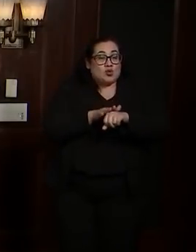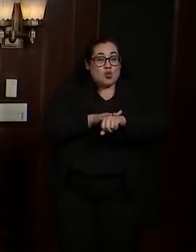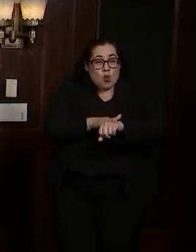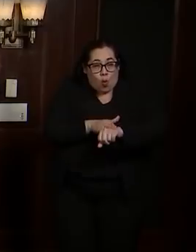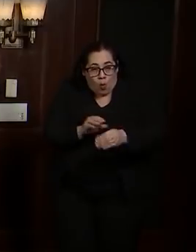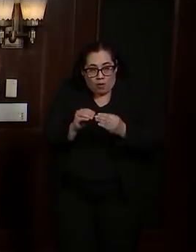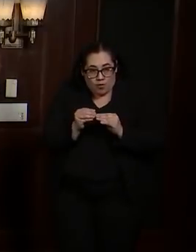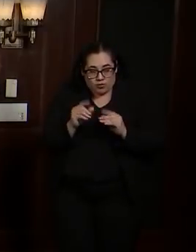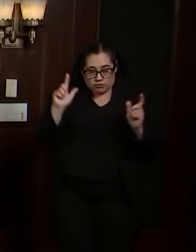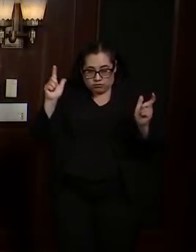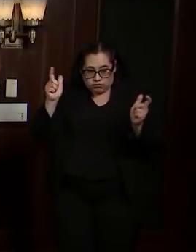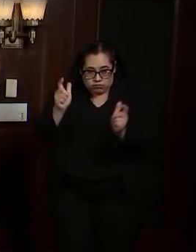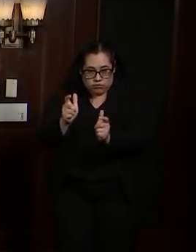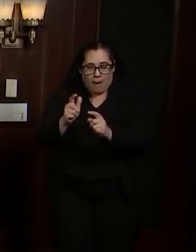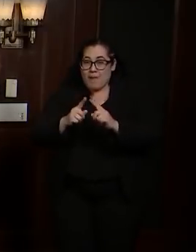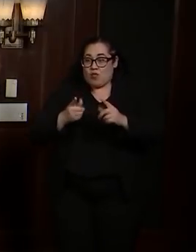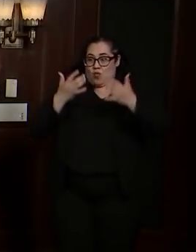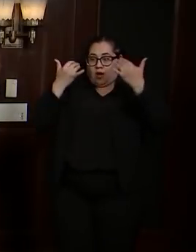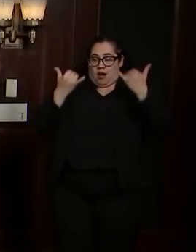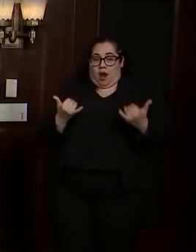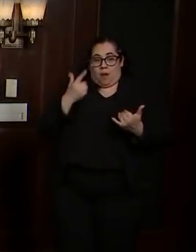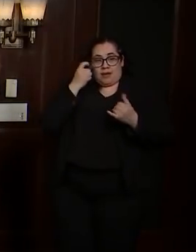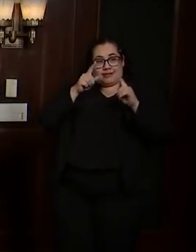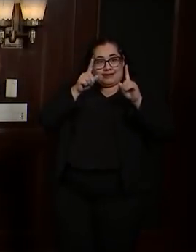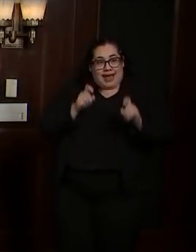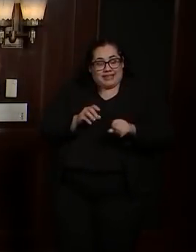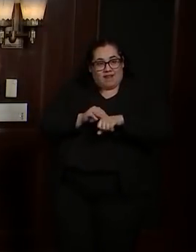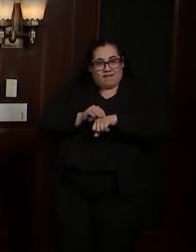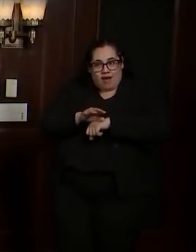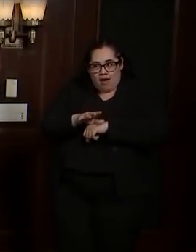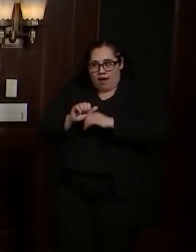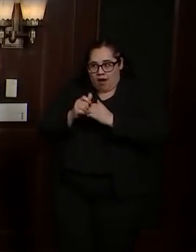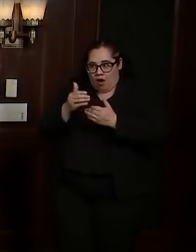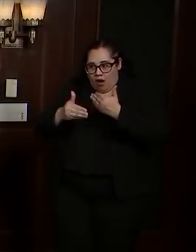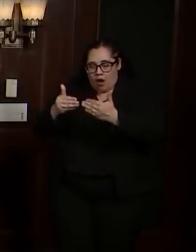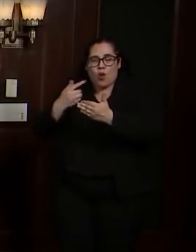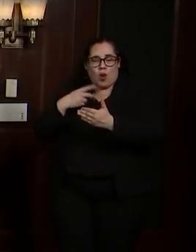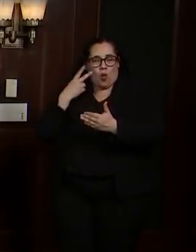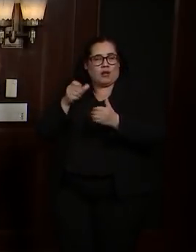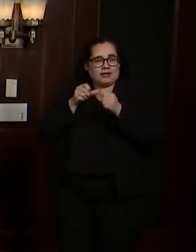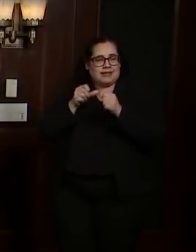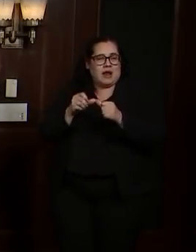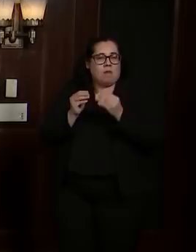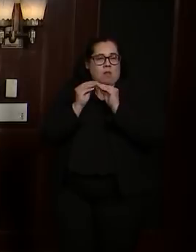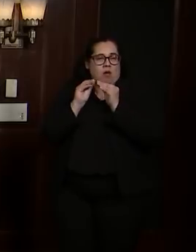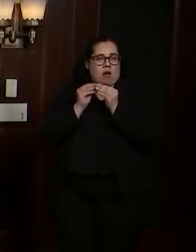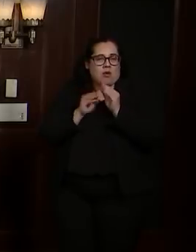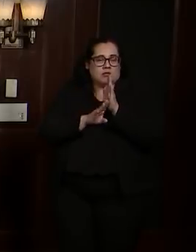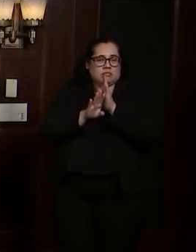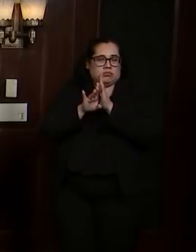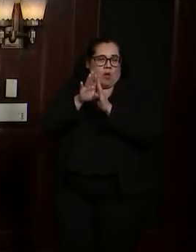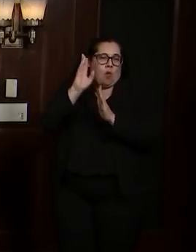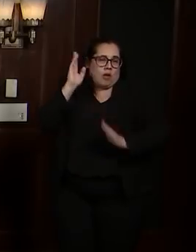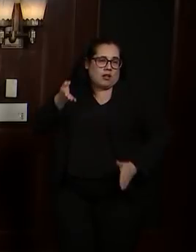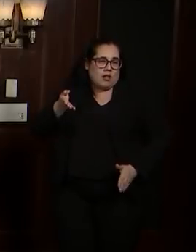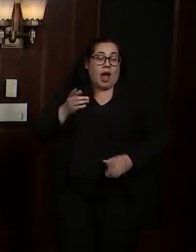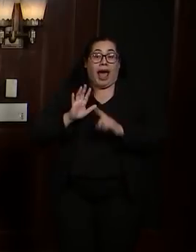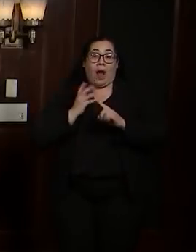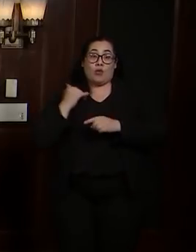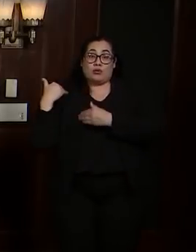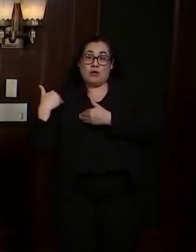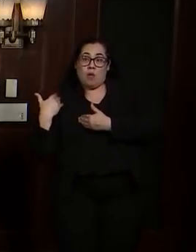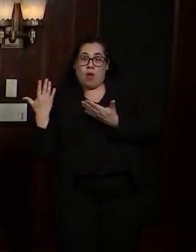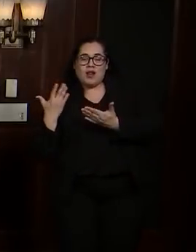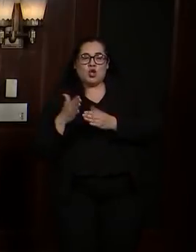spread. But in the meantime, because of the testing effect, we're going to continue to see an increase in cases. Our job is to slow the